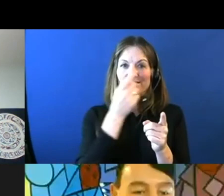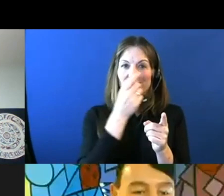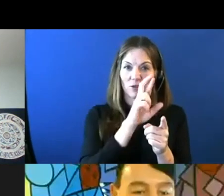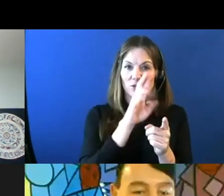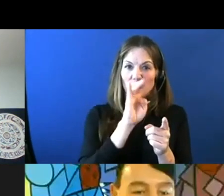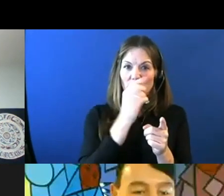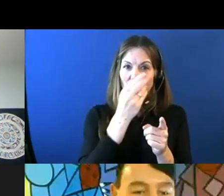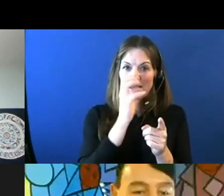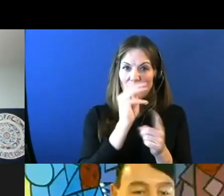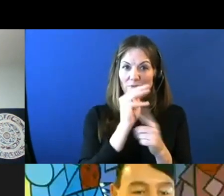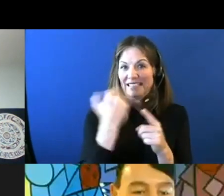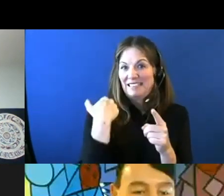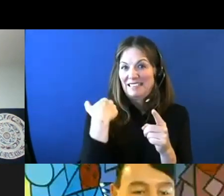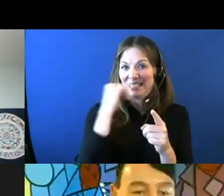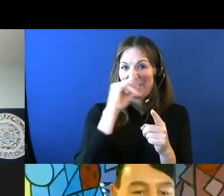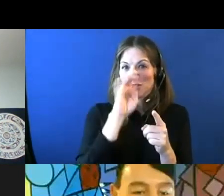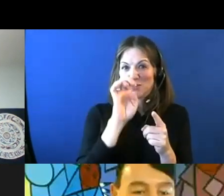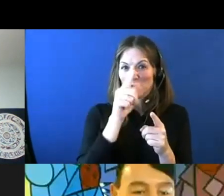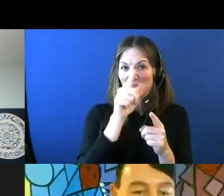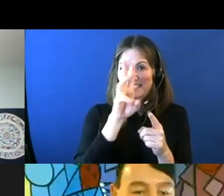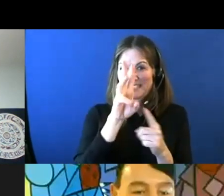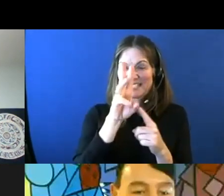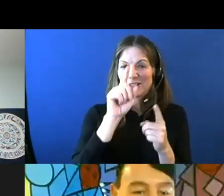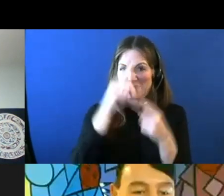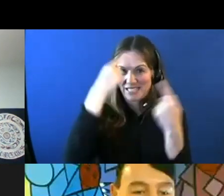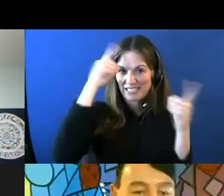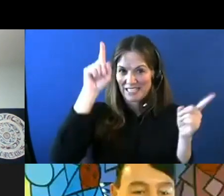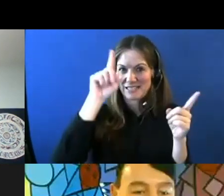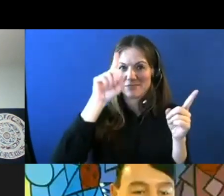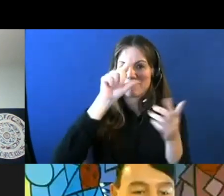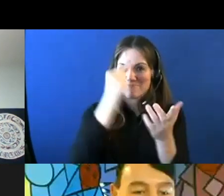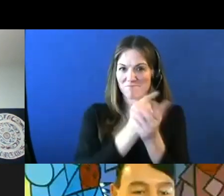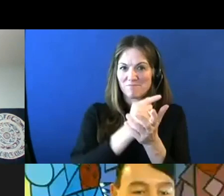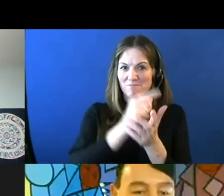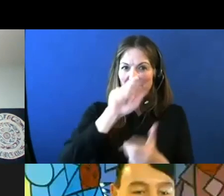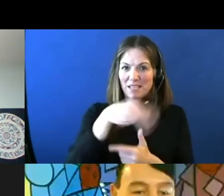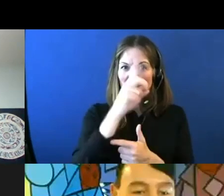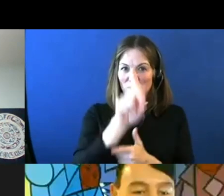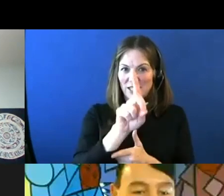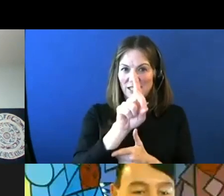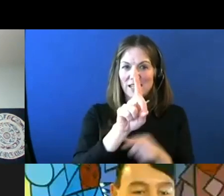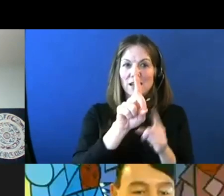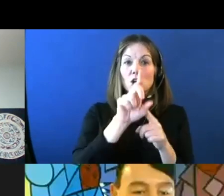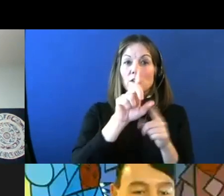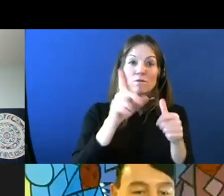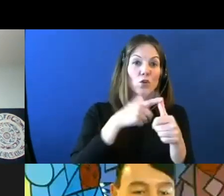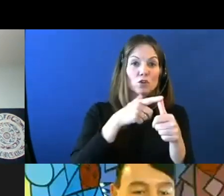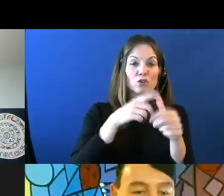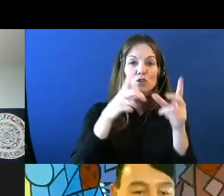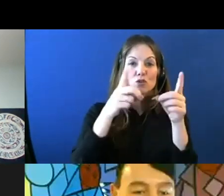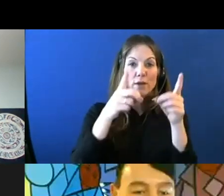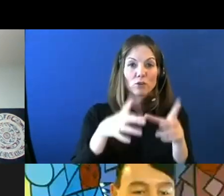on June 26th, that she would be the first Director of Indigenous Health Research at